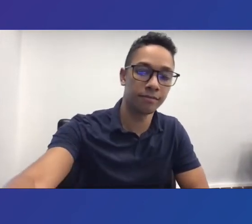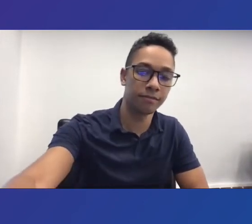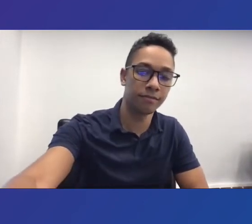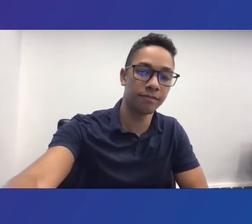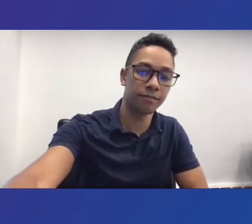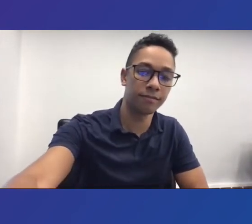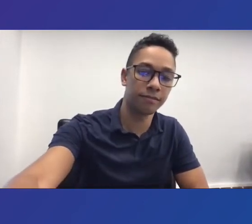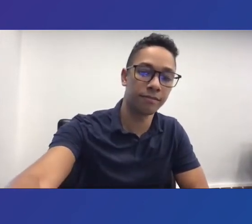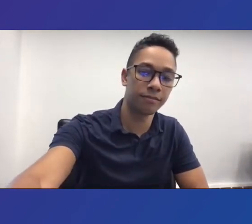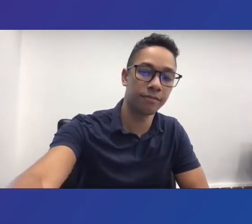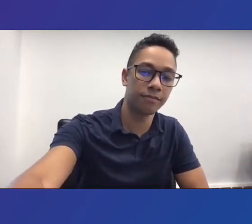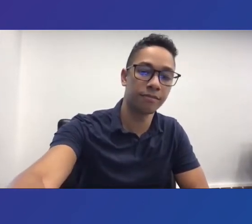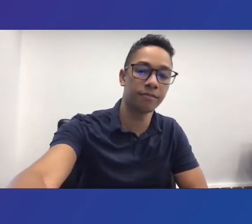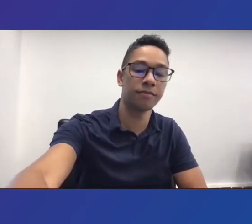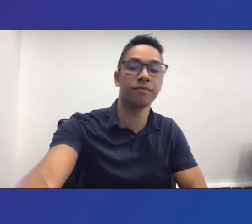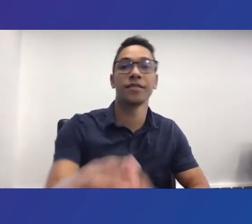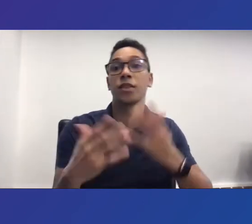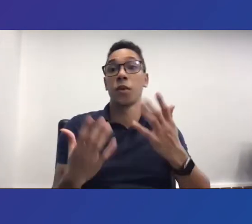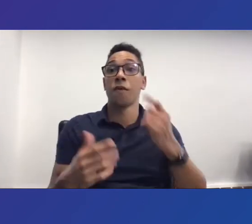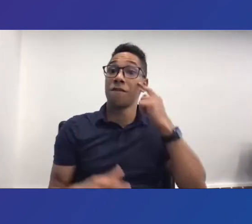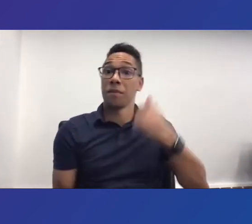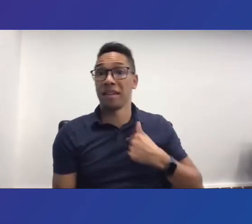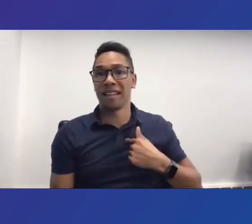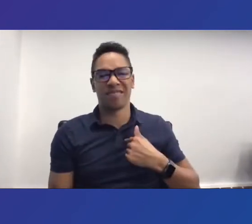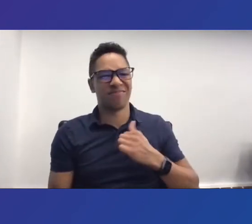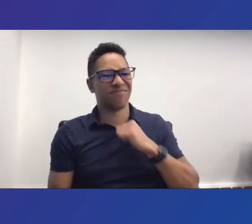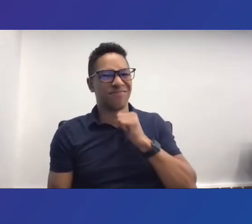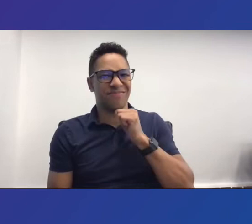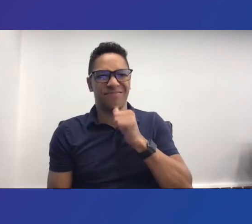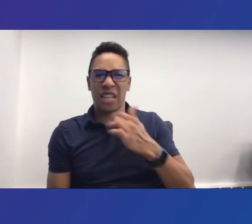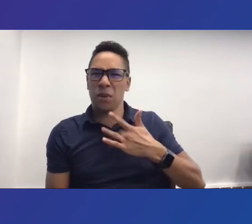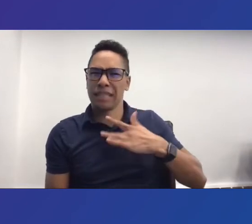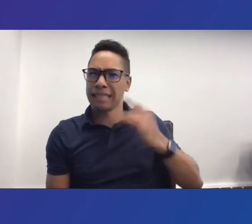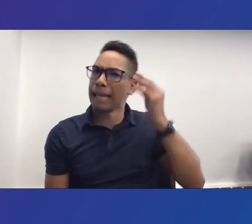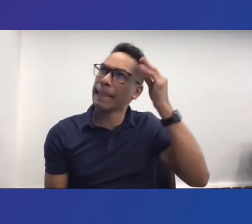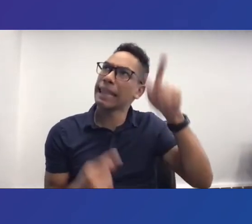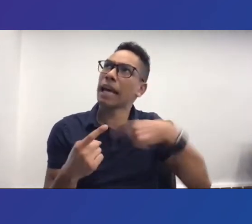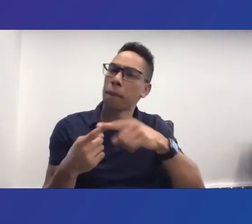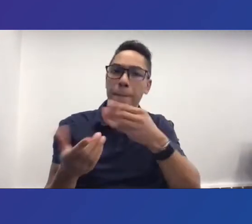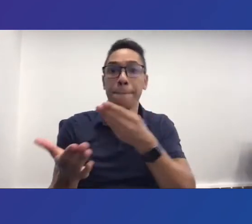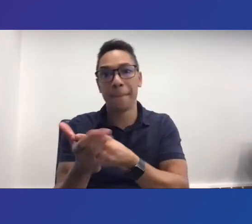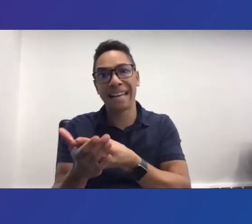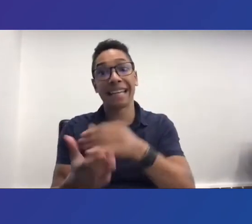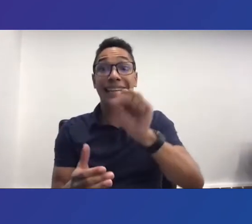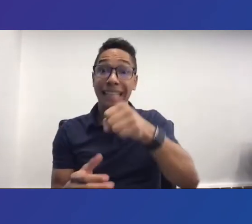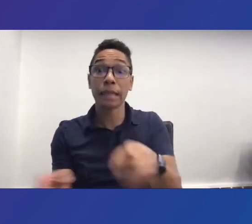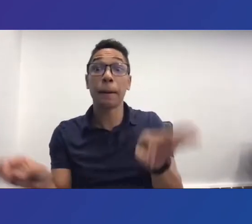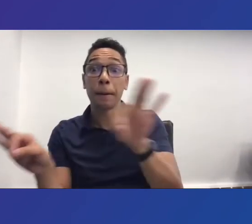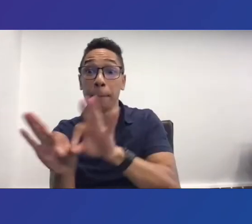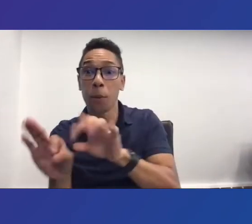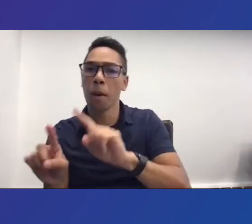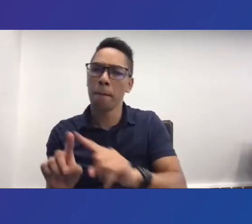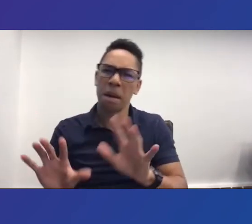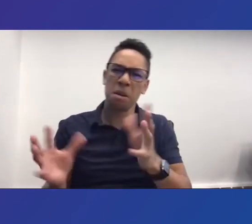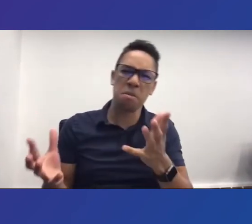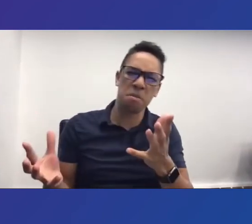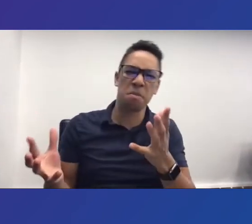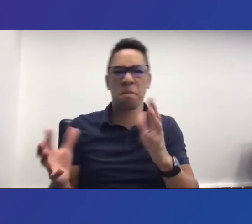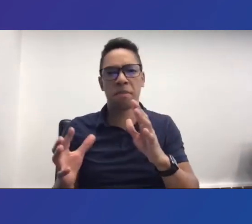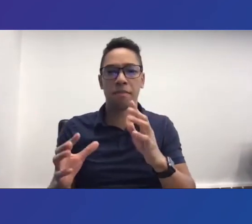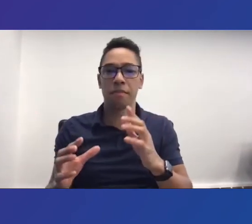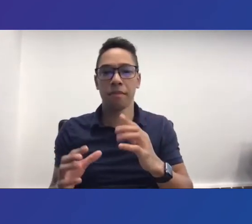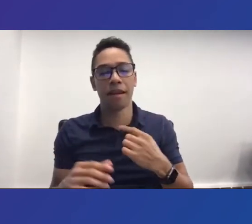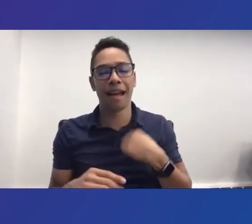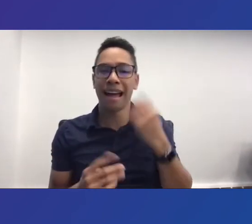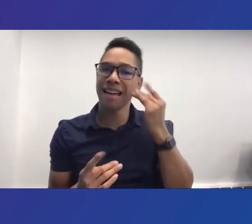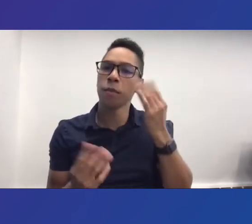person that's about money, so money never hits me first, though it's important. But I think of almost like, what's your mission? What makes you wake up in the